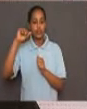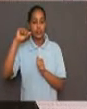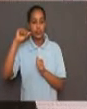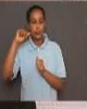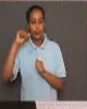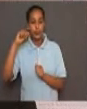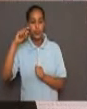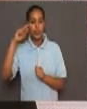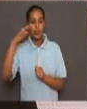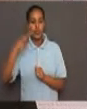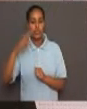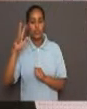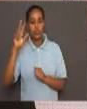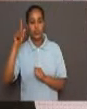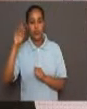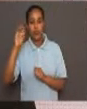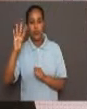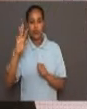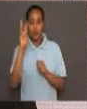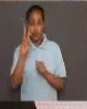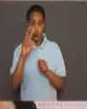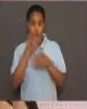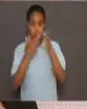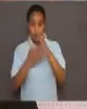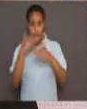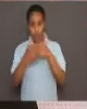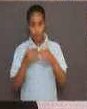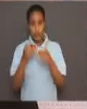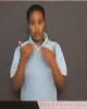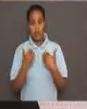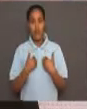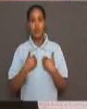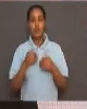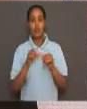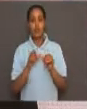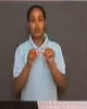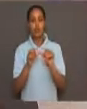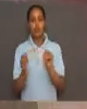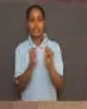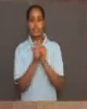This is a two-step process which we will now go through together.